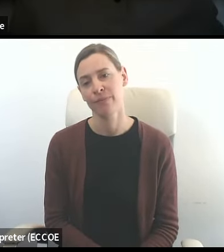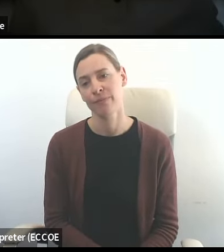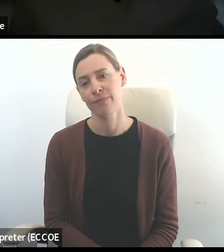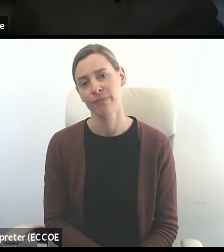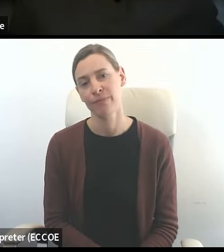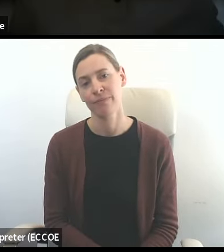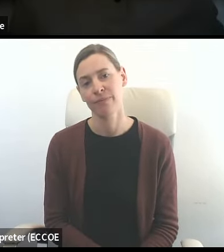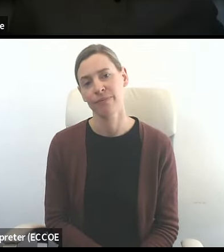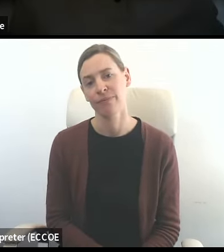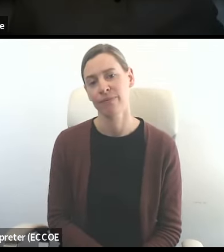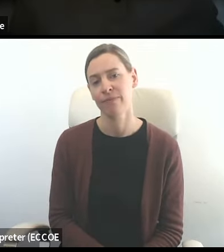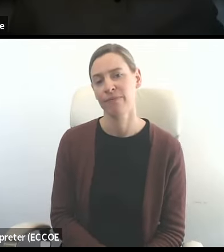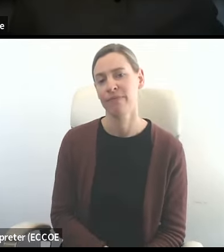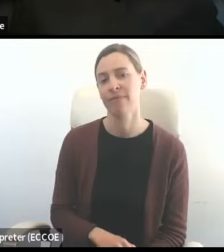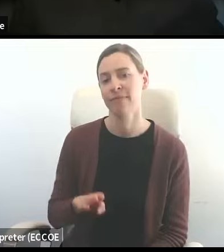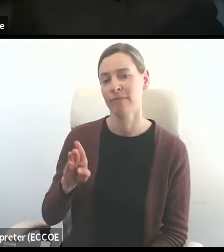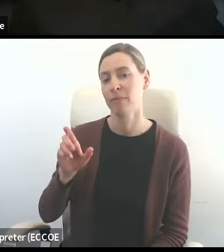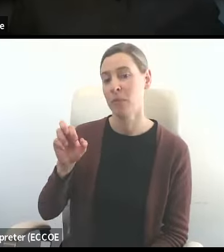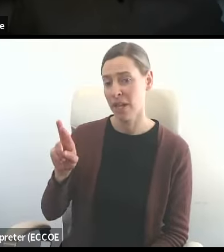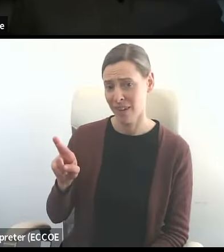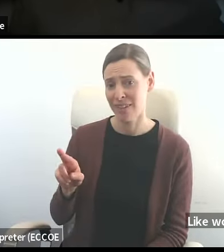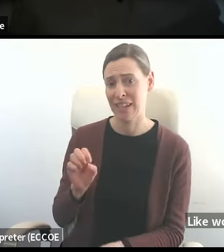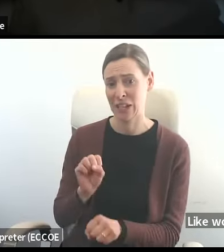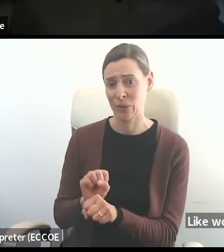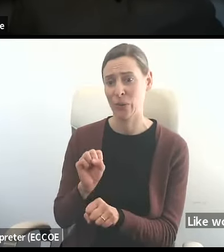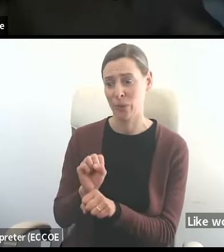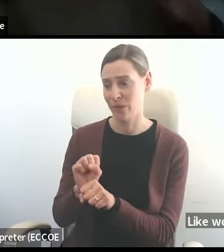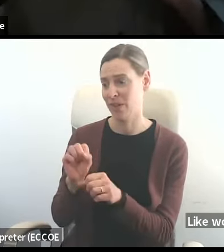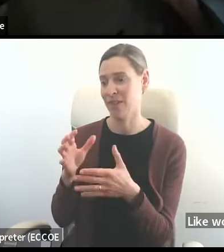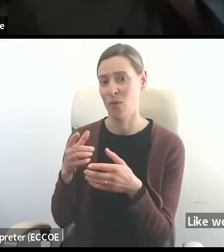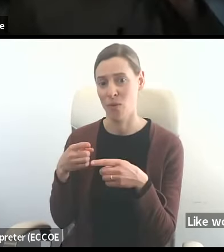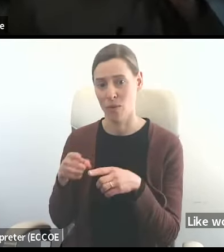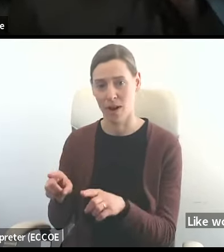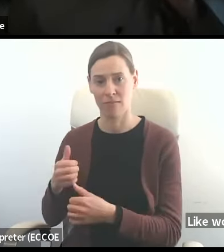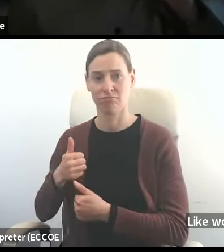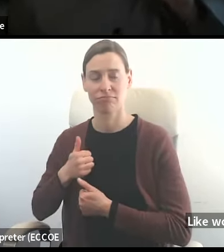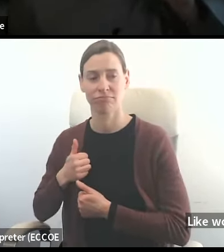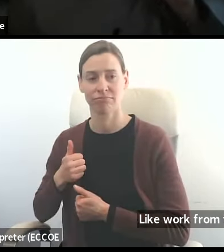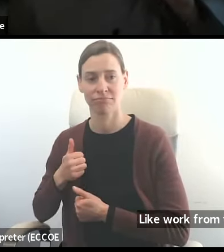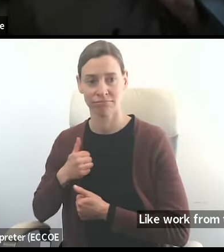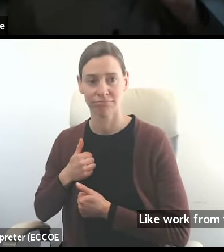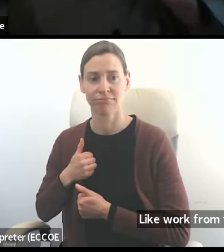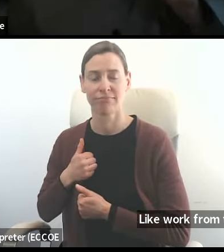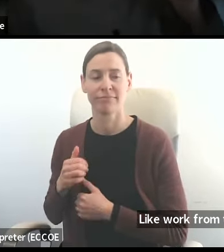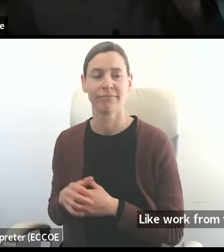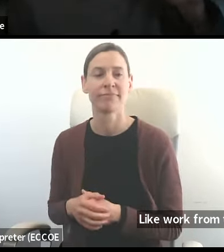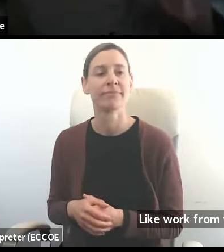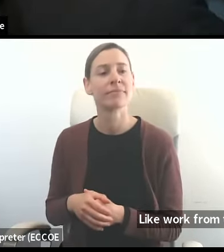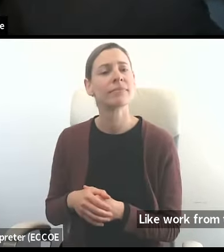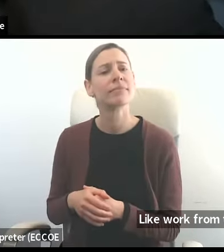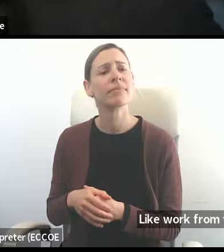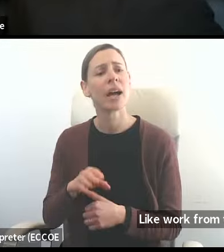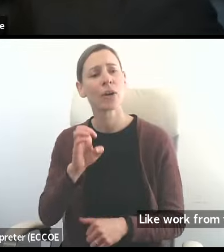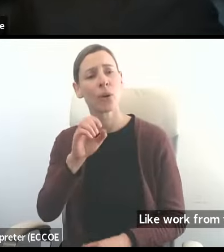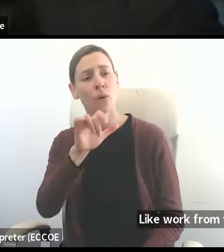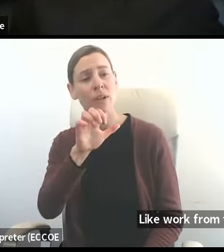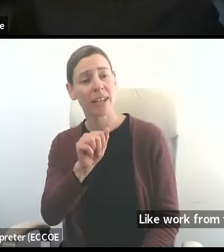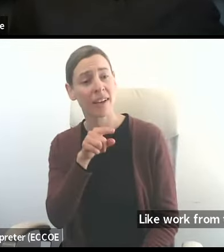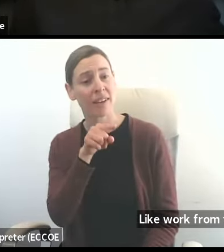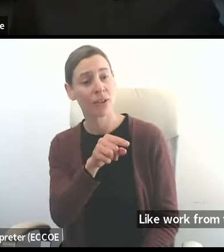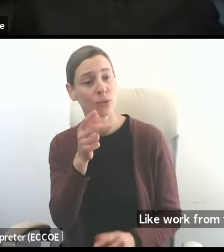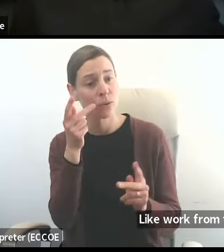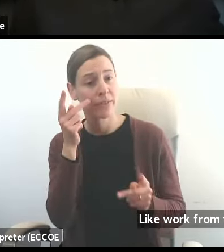It's like work from the front lines. And Olia, you are visiting your family. Yeah.